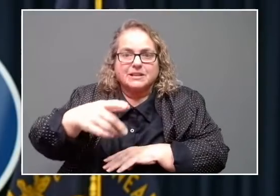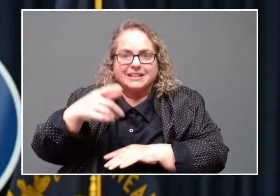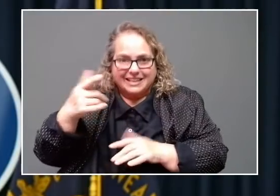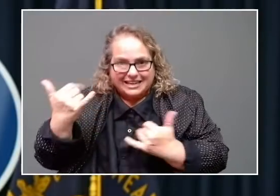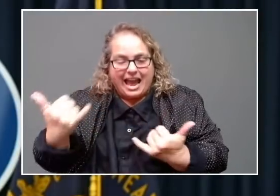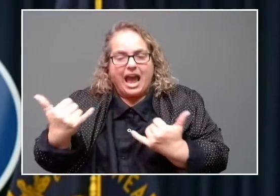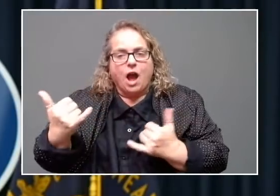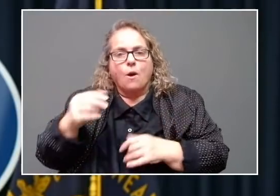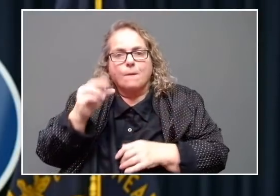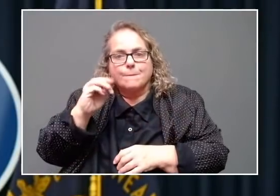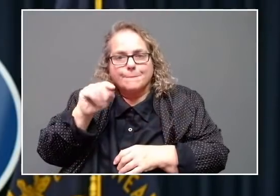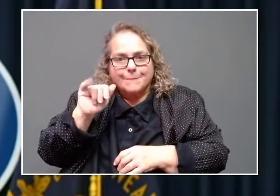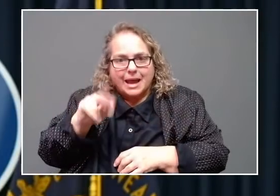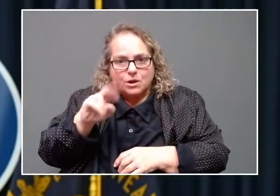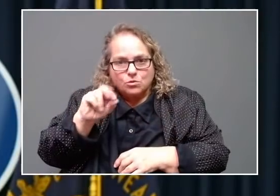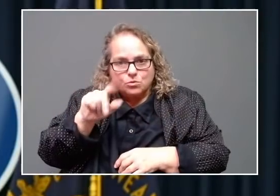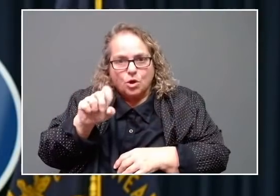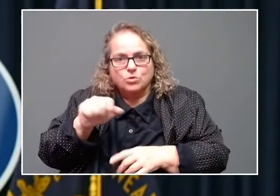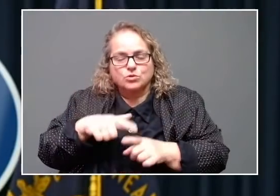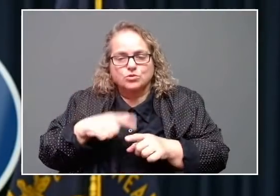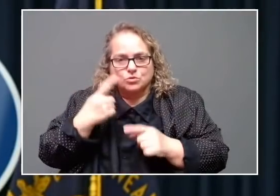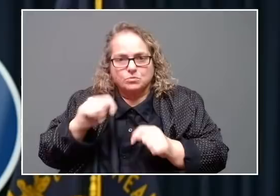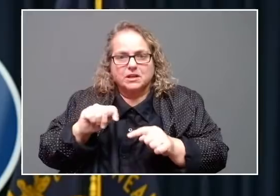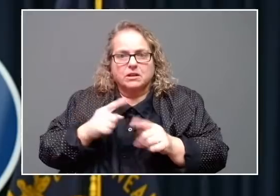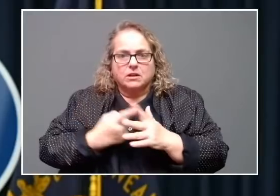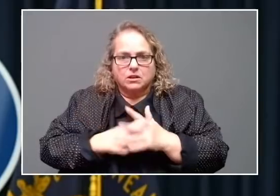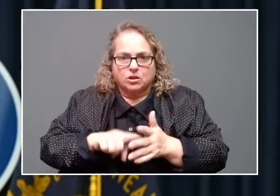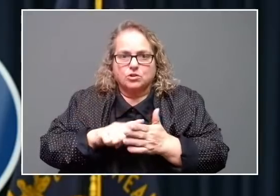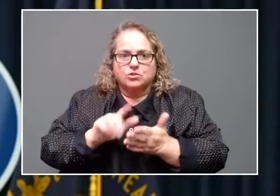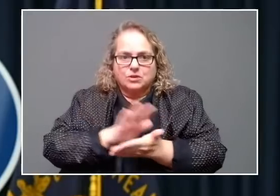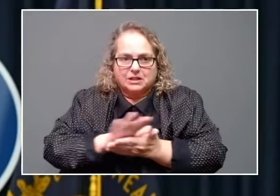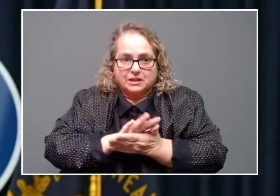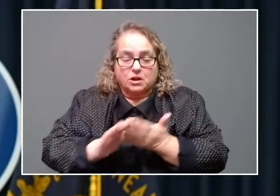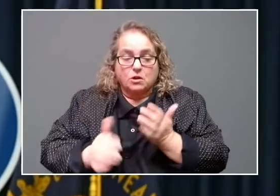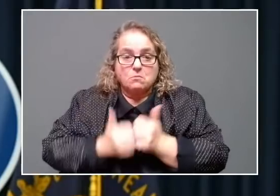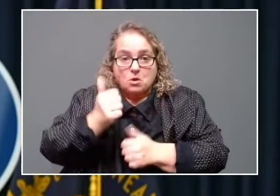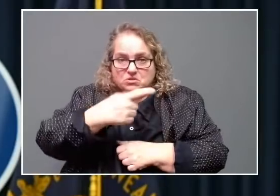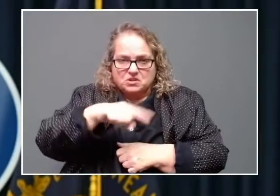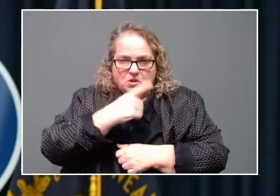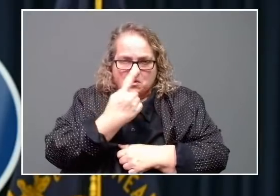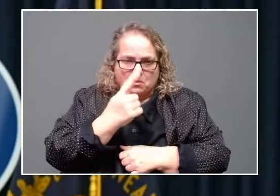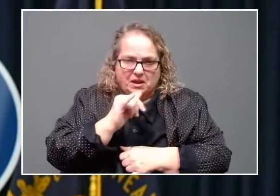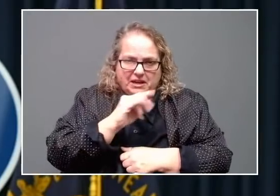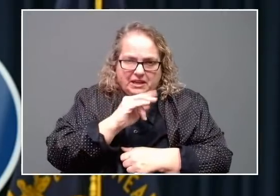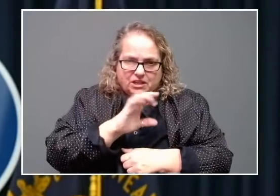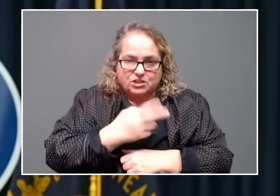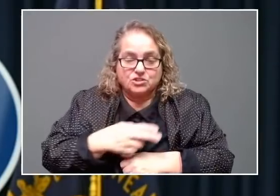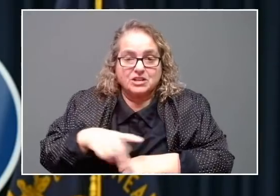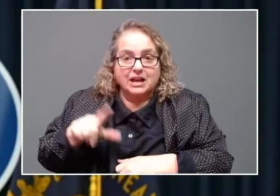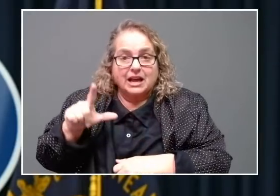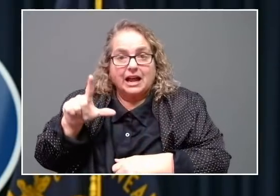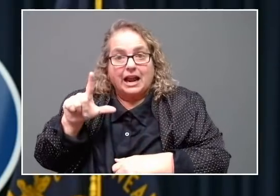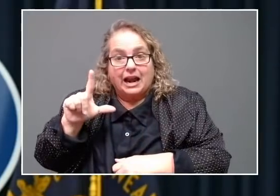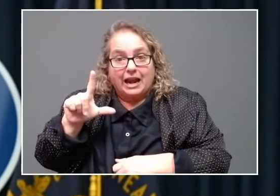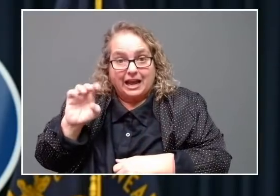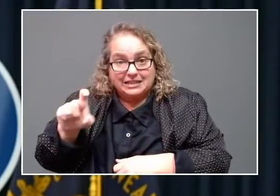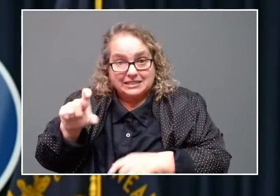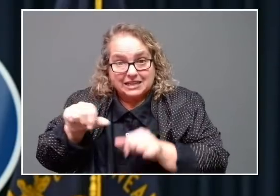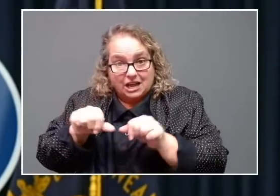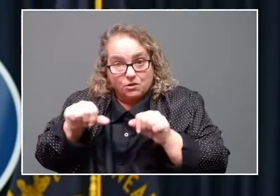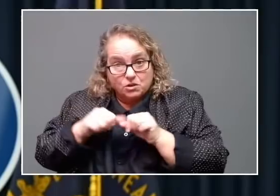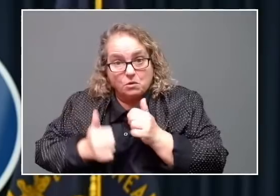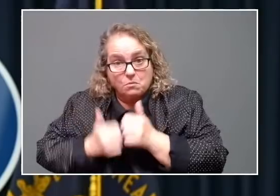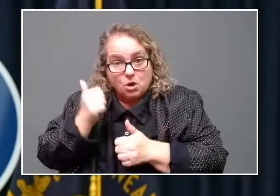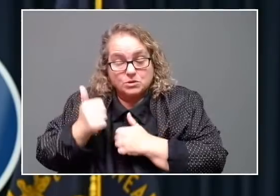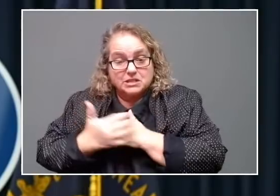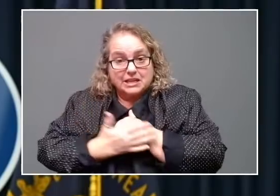to begin treating routes. Most counties measured under 1 inch of accumulation. Lexington areas, most counties of